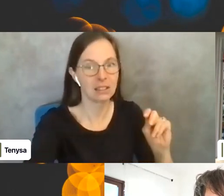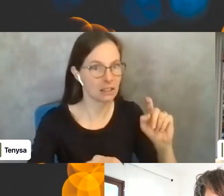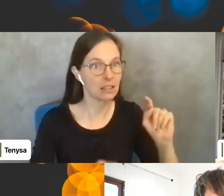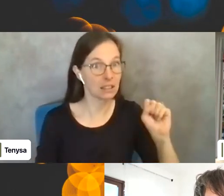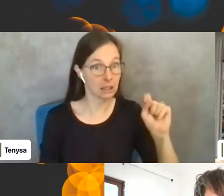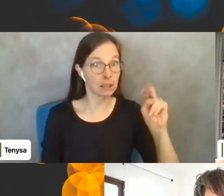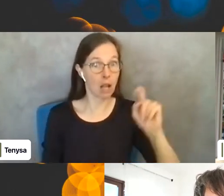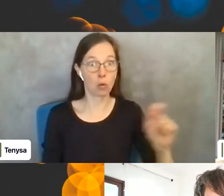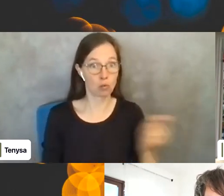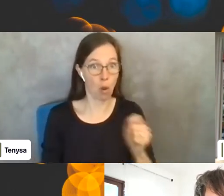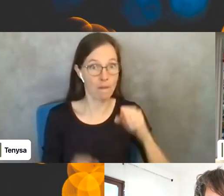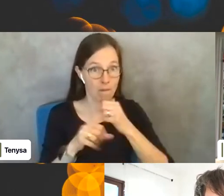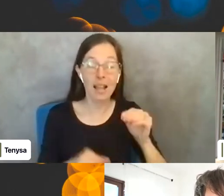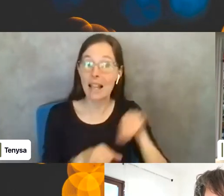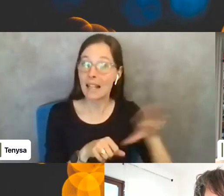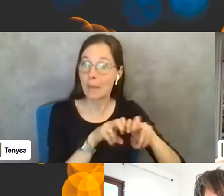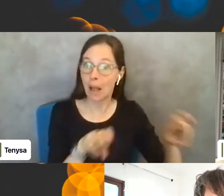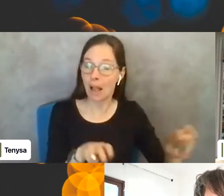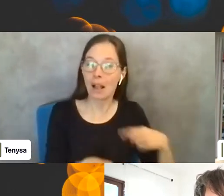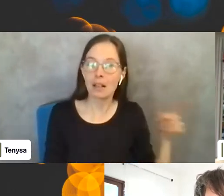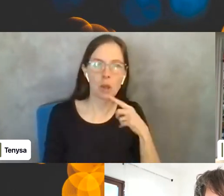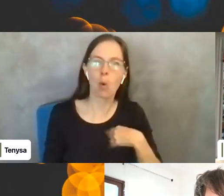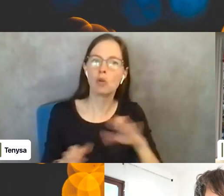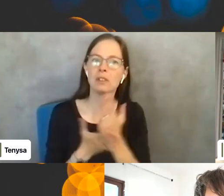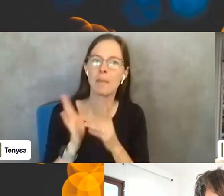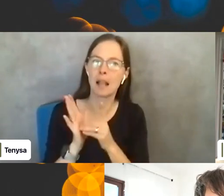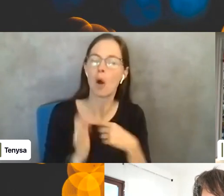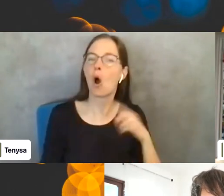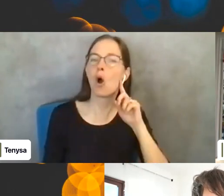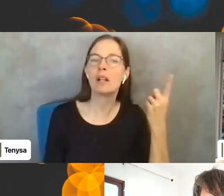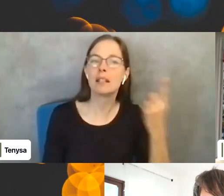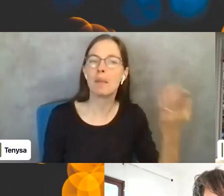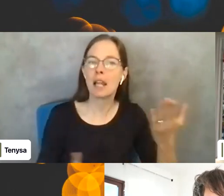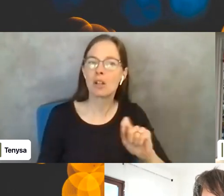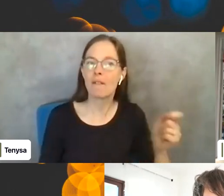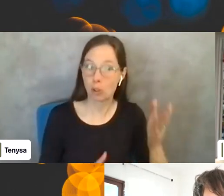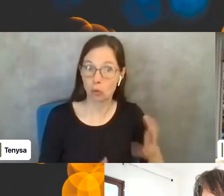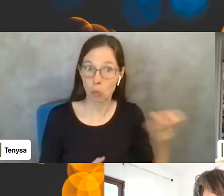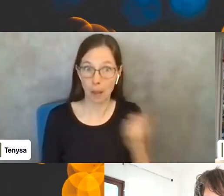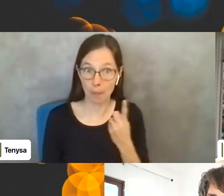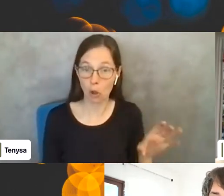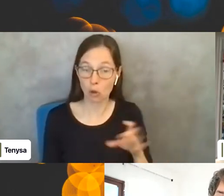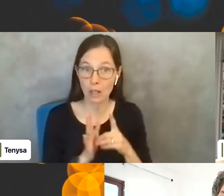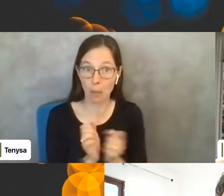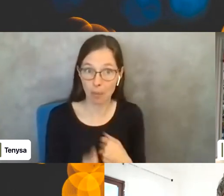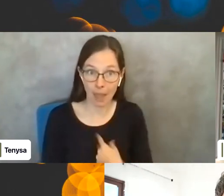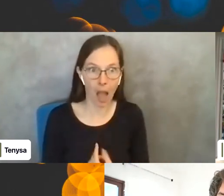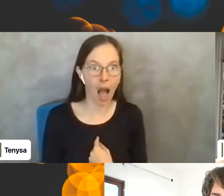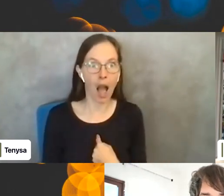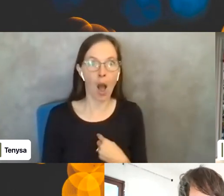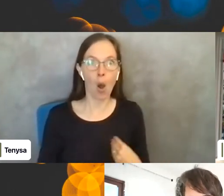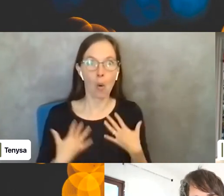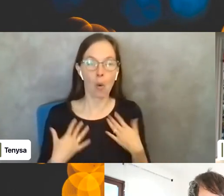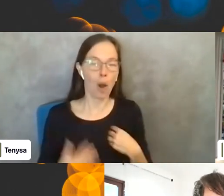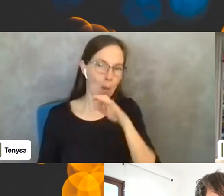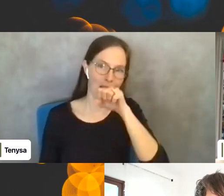in his panel, he was like, I'm gonna do some demos. I heard someone here is a fencer. You wanna come up here and like do a demo with me? So I would